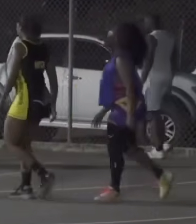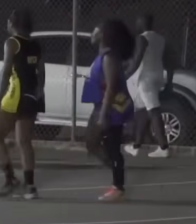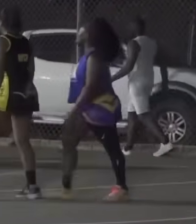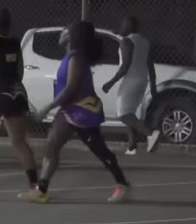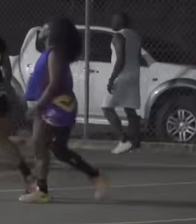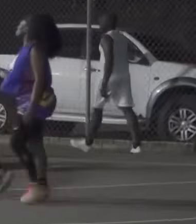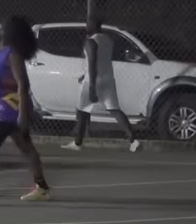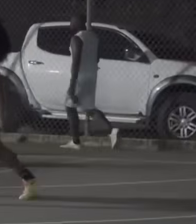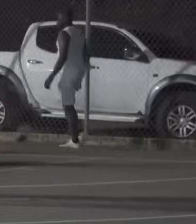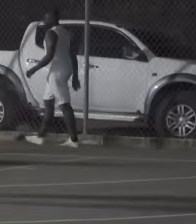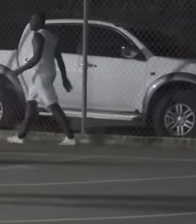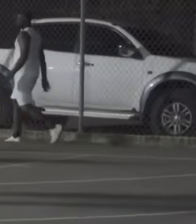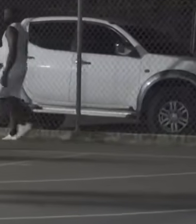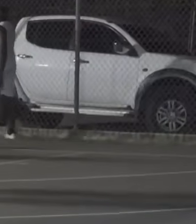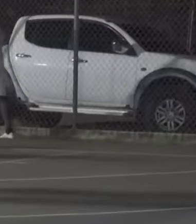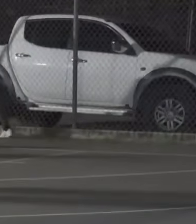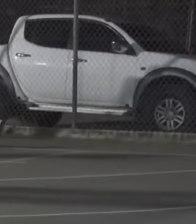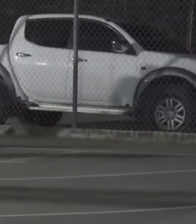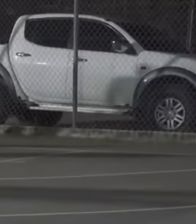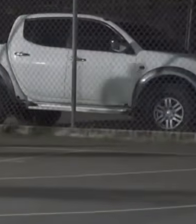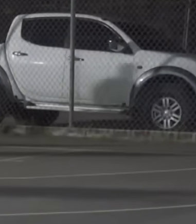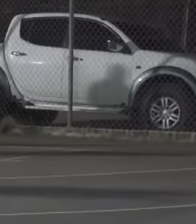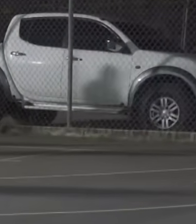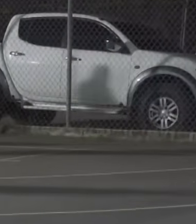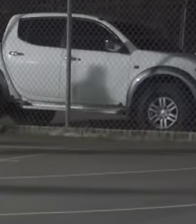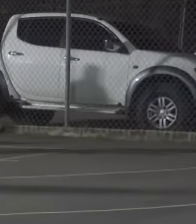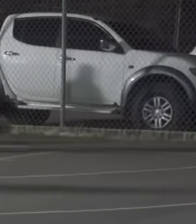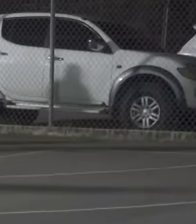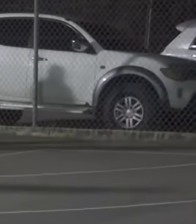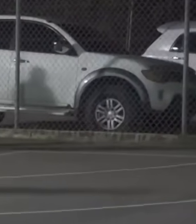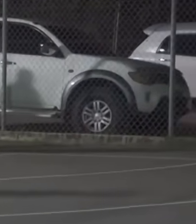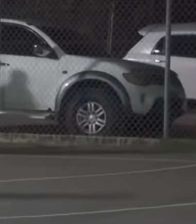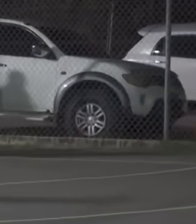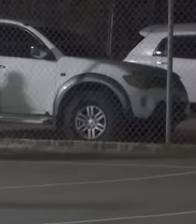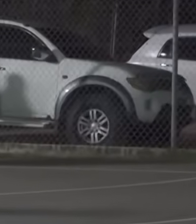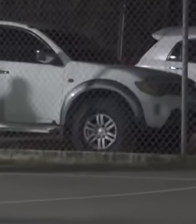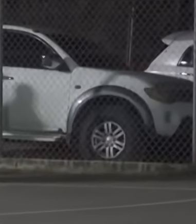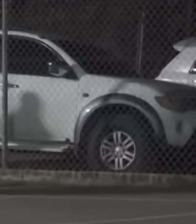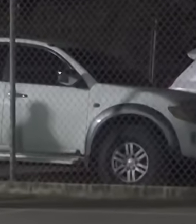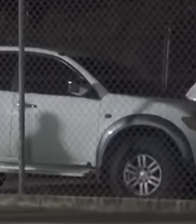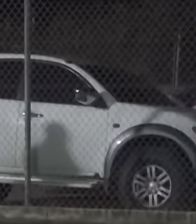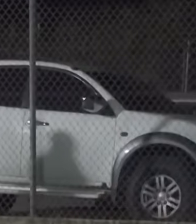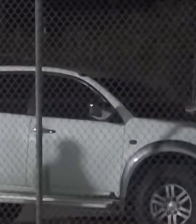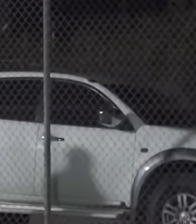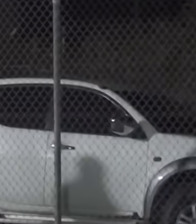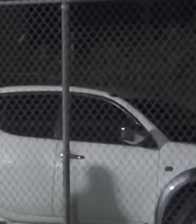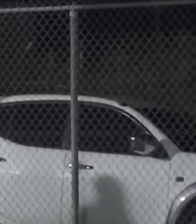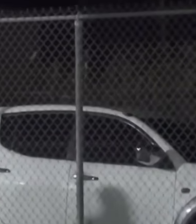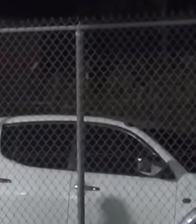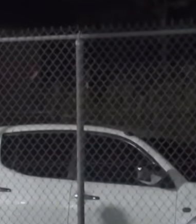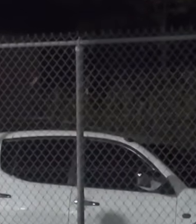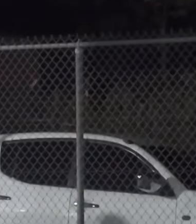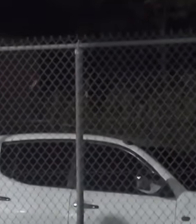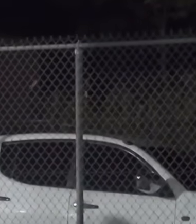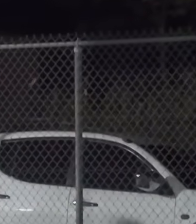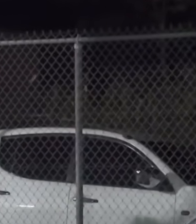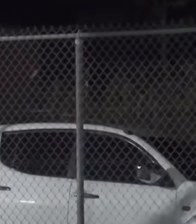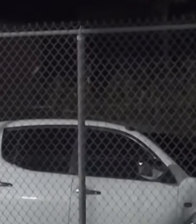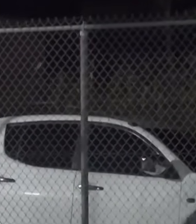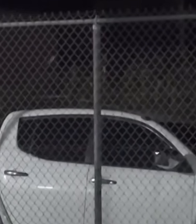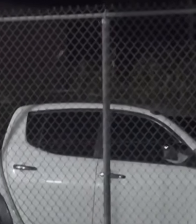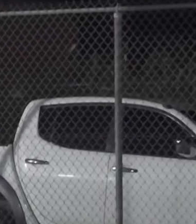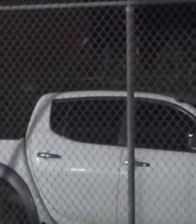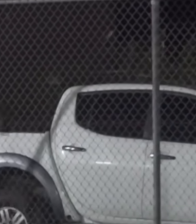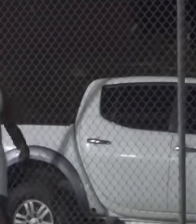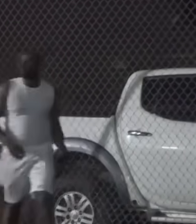this play was finished off by Blackman, not having the best of nights, but making this one count. 4 from 10, not the